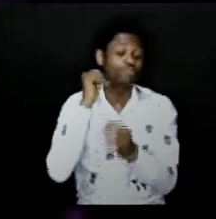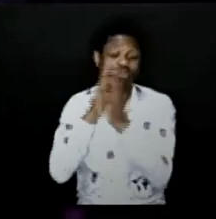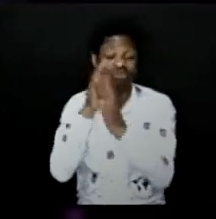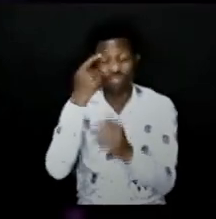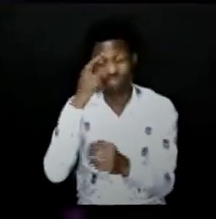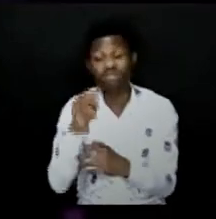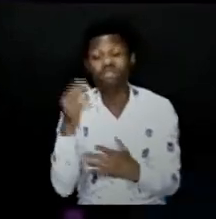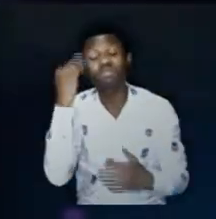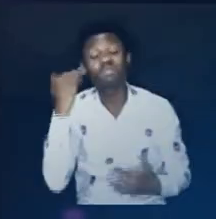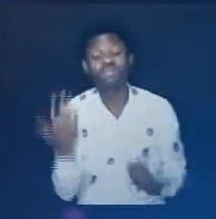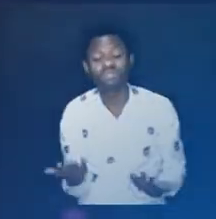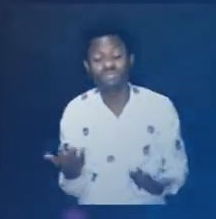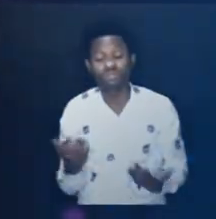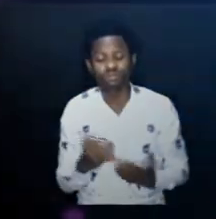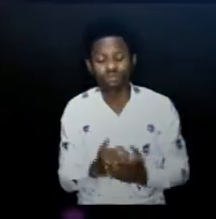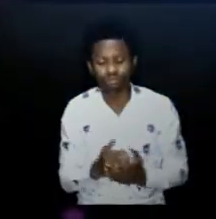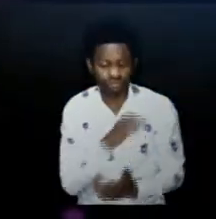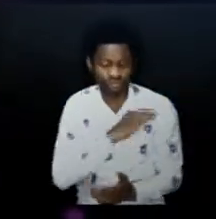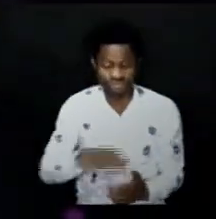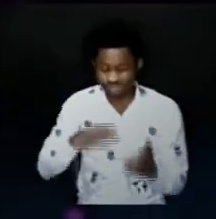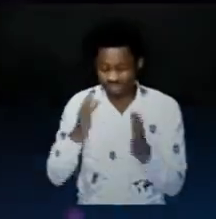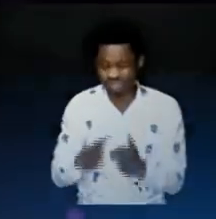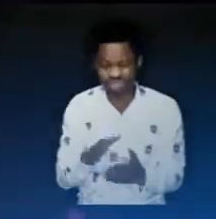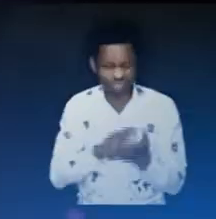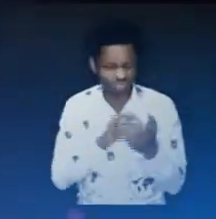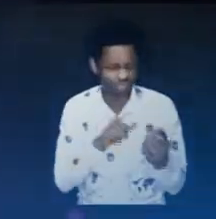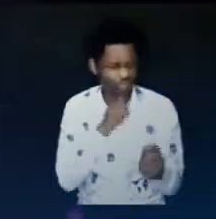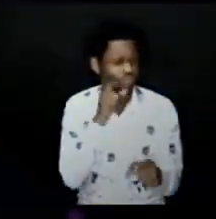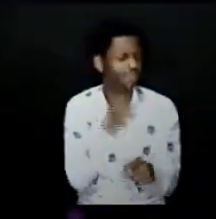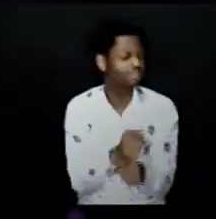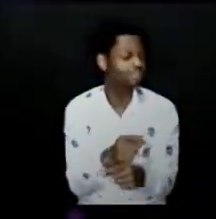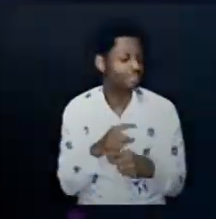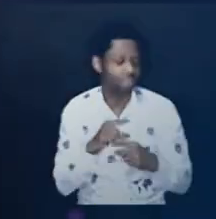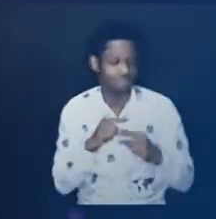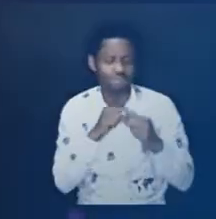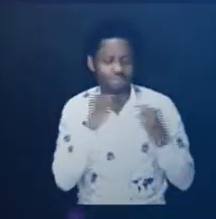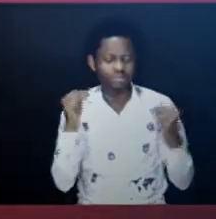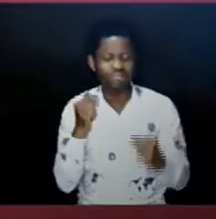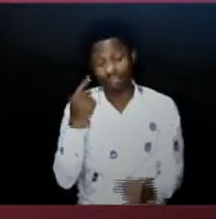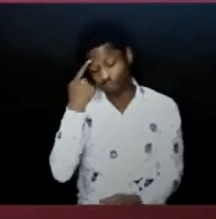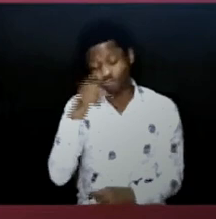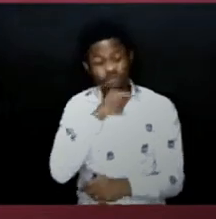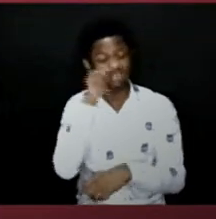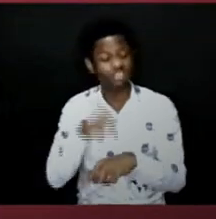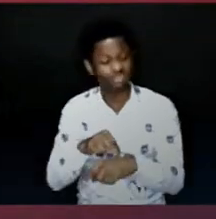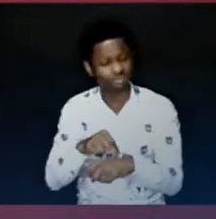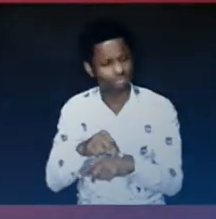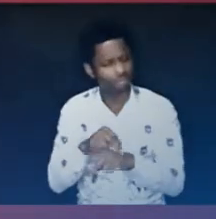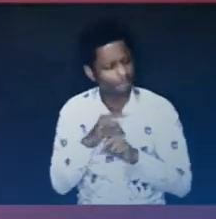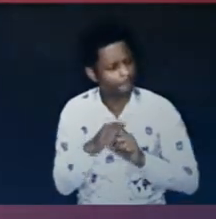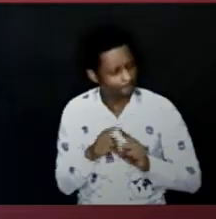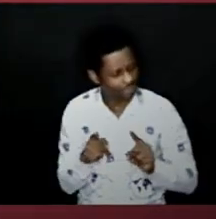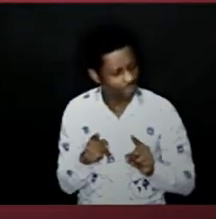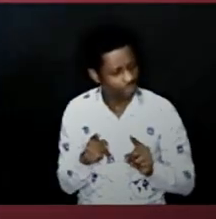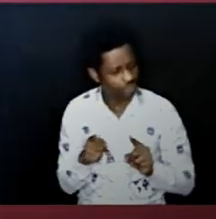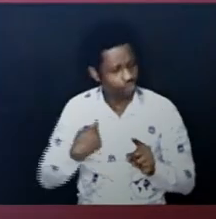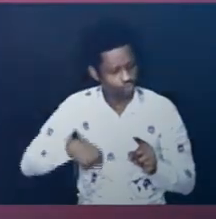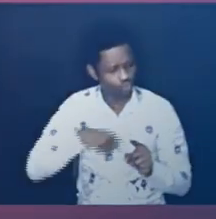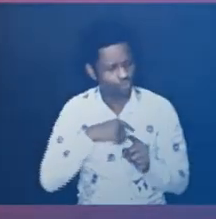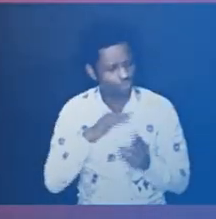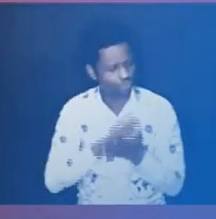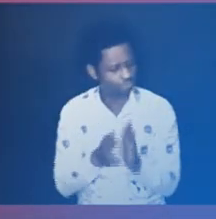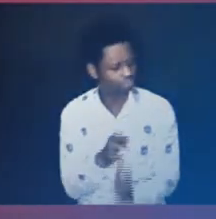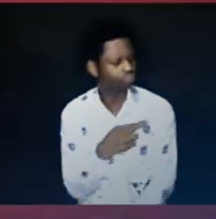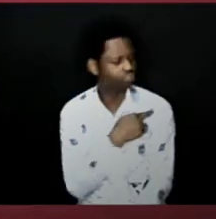The Christian believer is not only a priest to the nations, but we are royals as